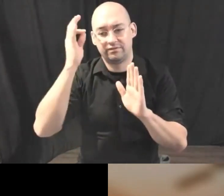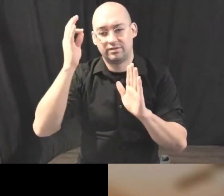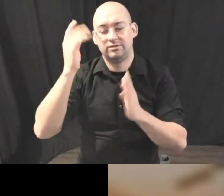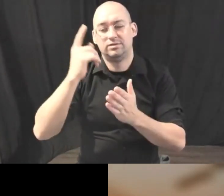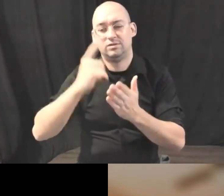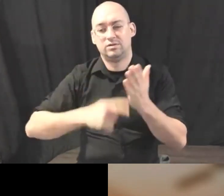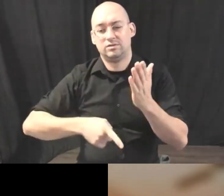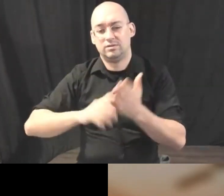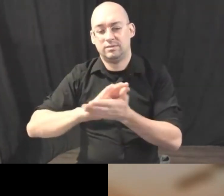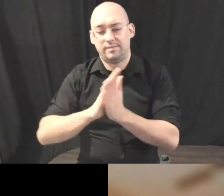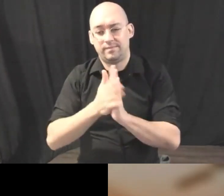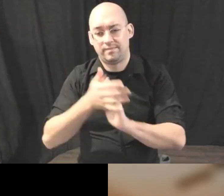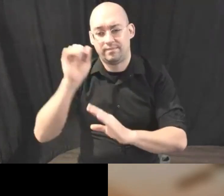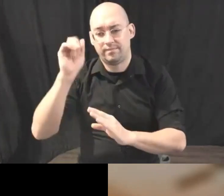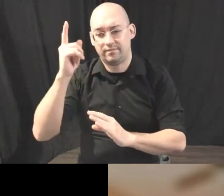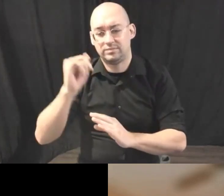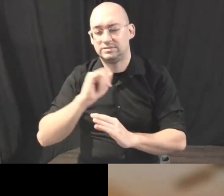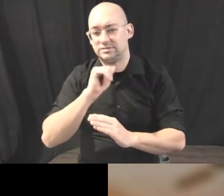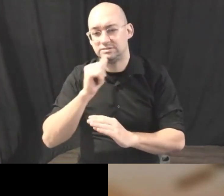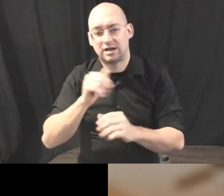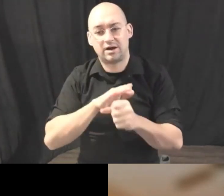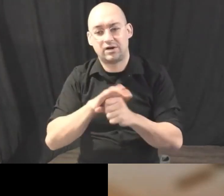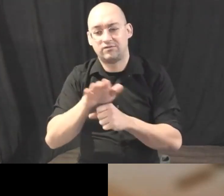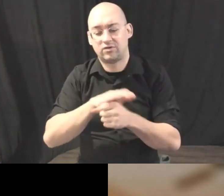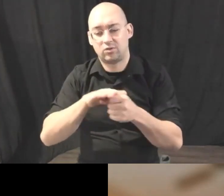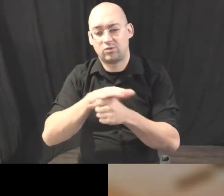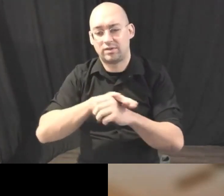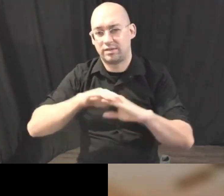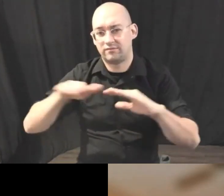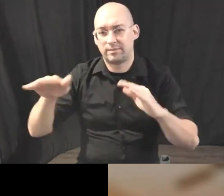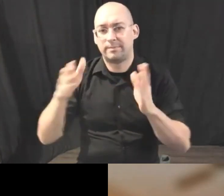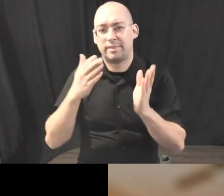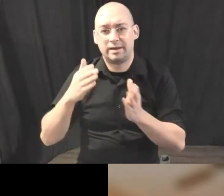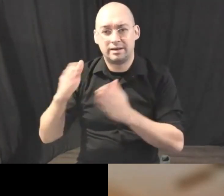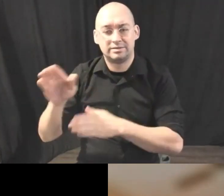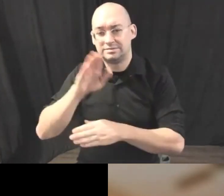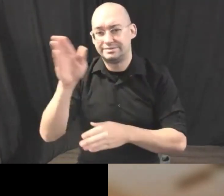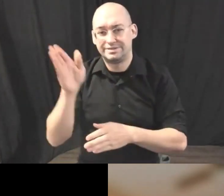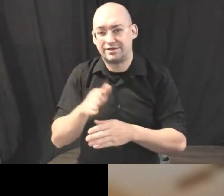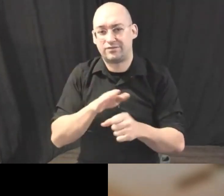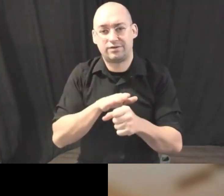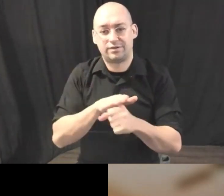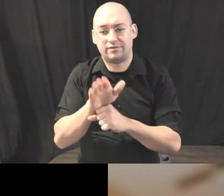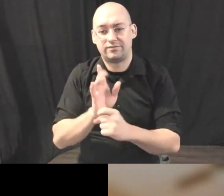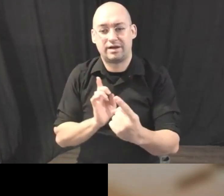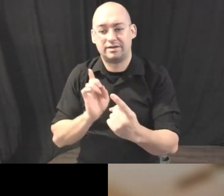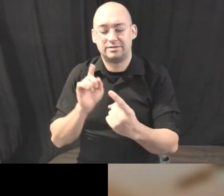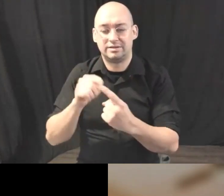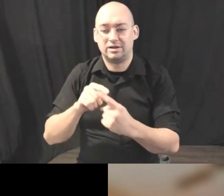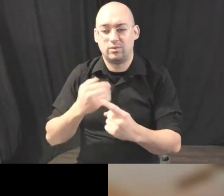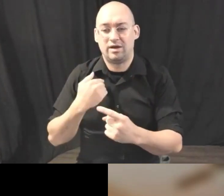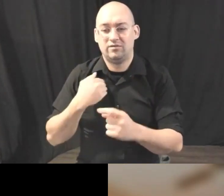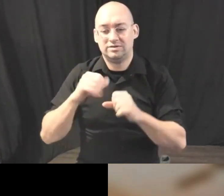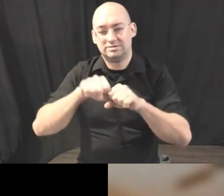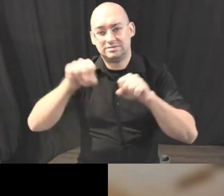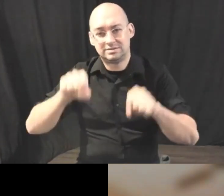is it's not enough our local level planning. It's never going to be enough unless we have a systemic change. Why